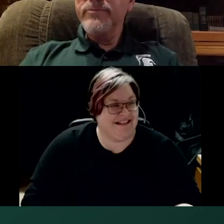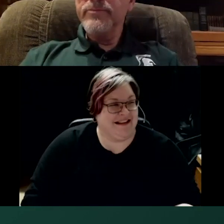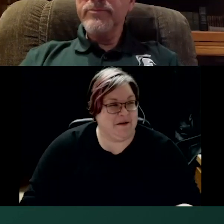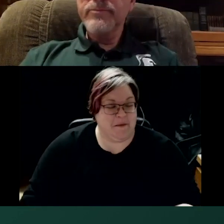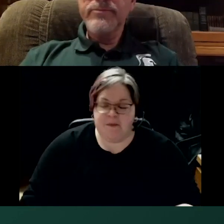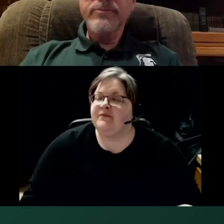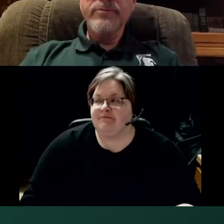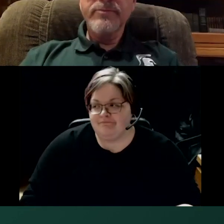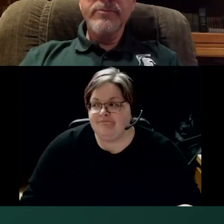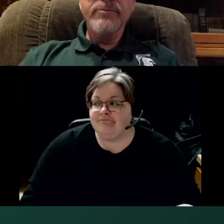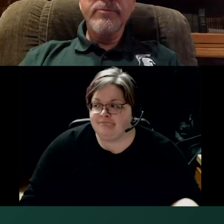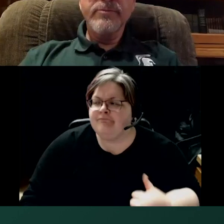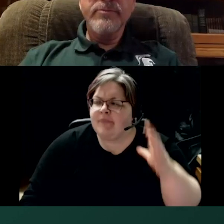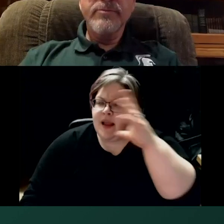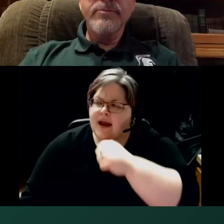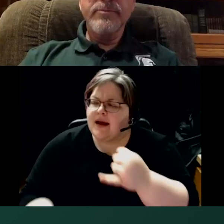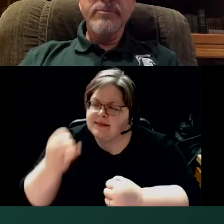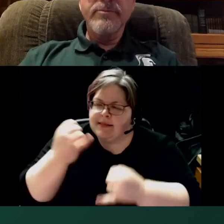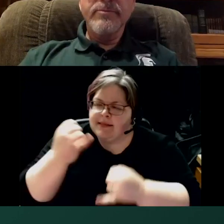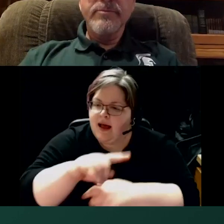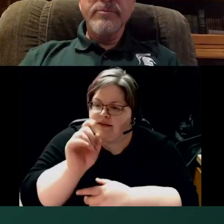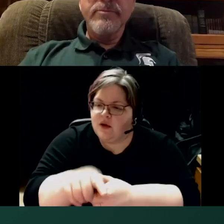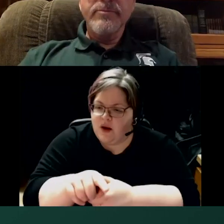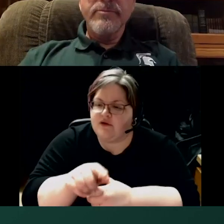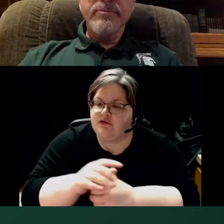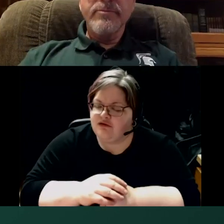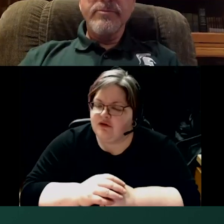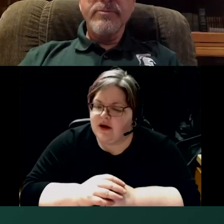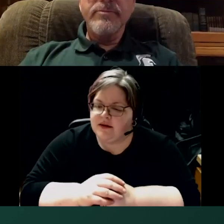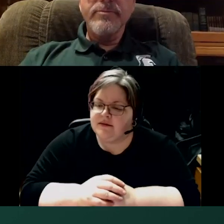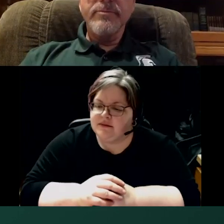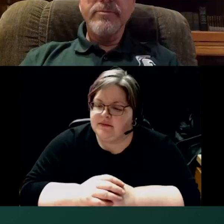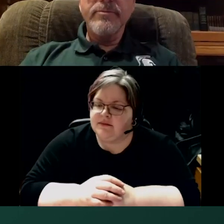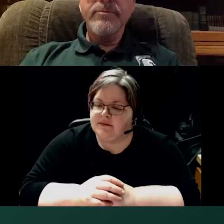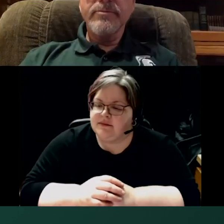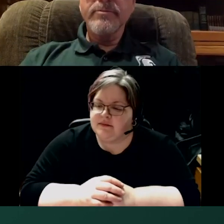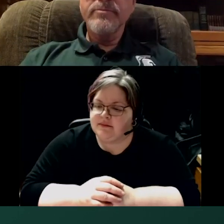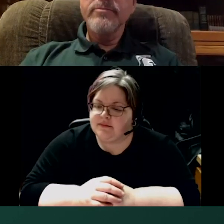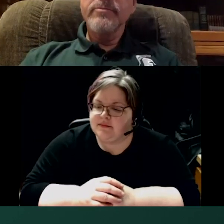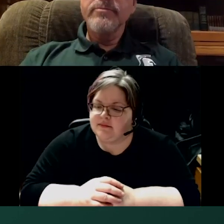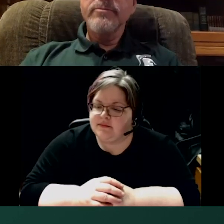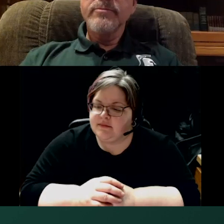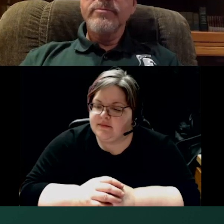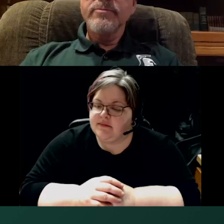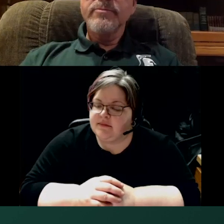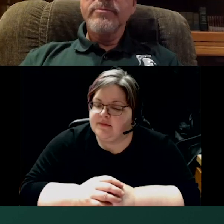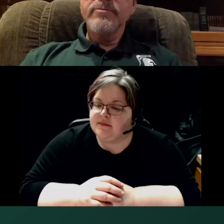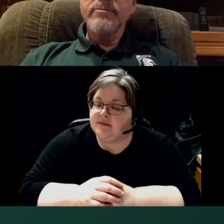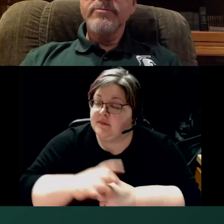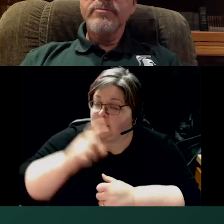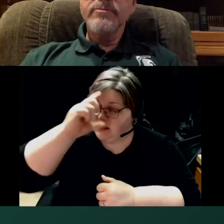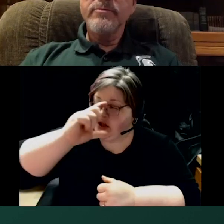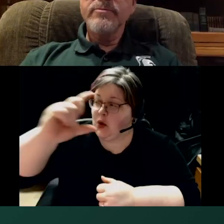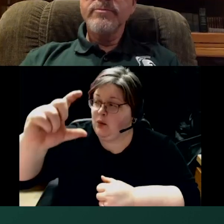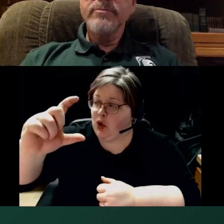Uh, I guess one last question. It's sort of a group of questions that are all very related. Is the moon gravitating away